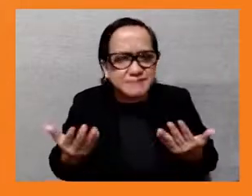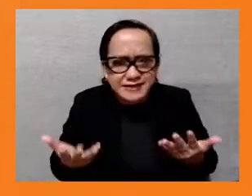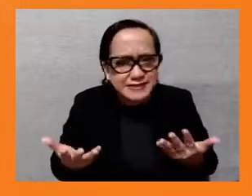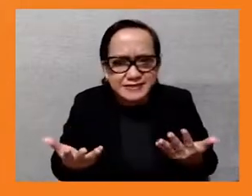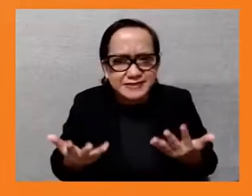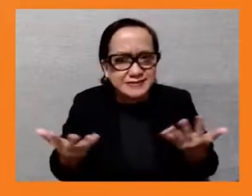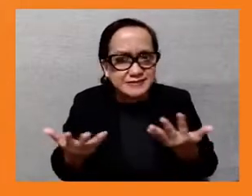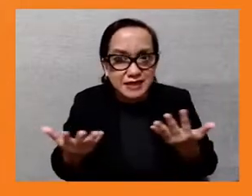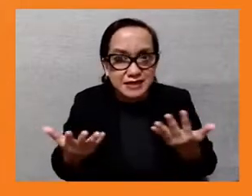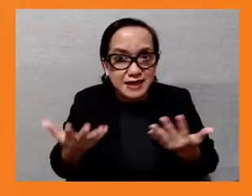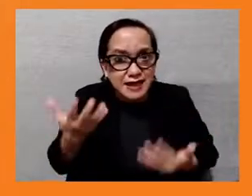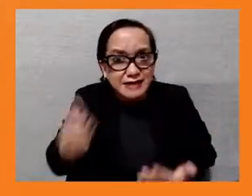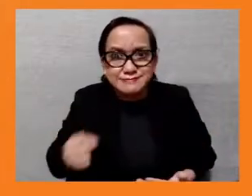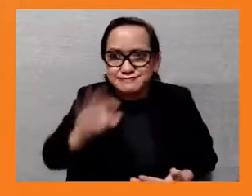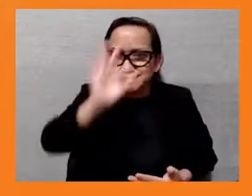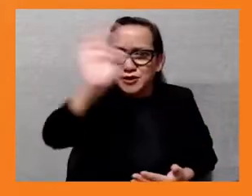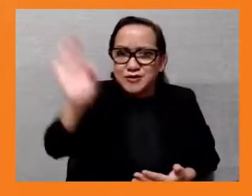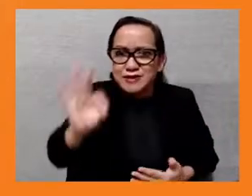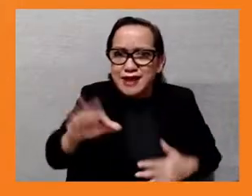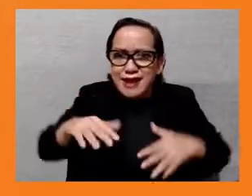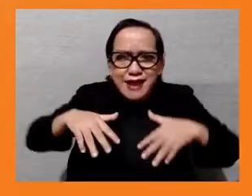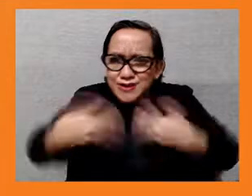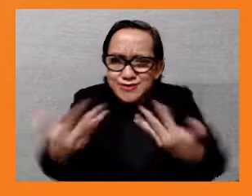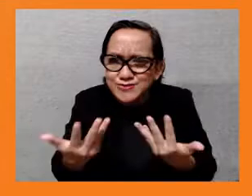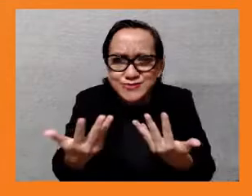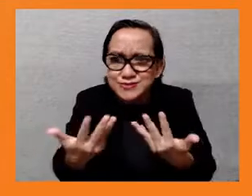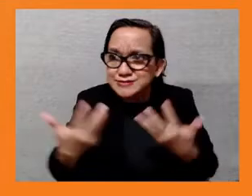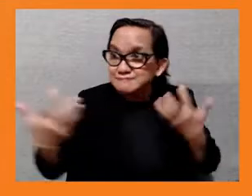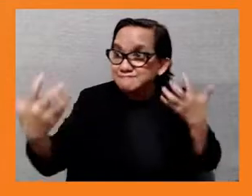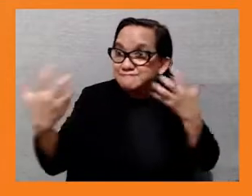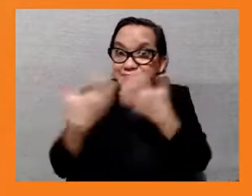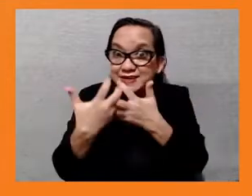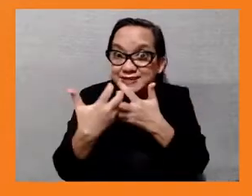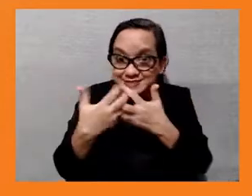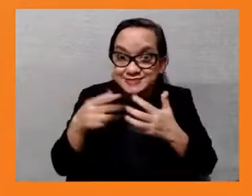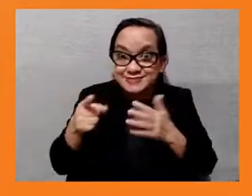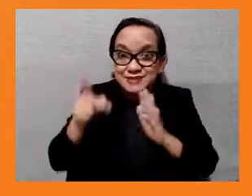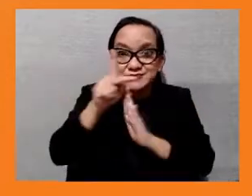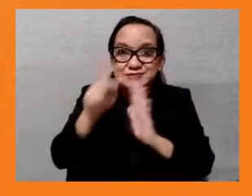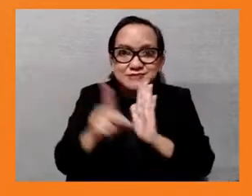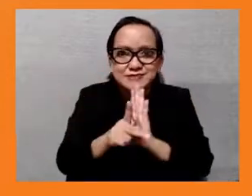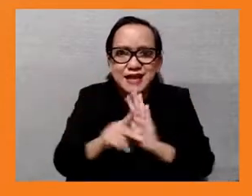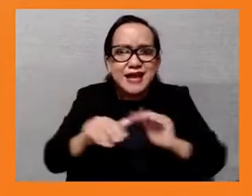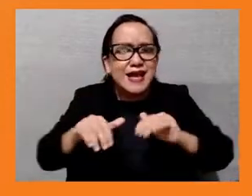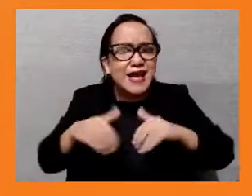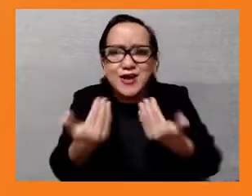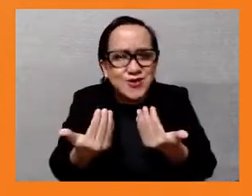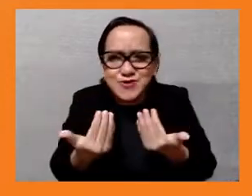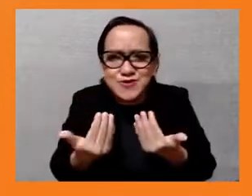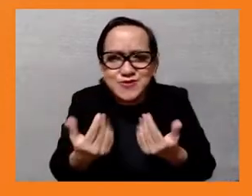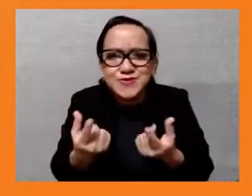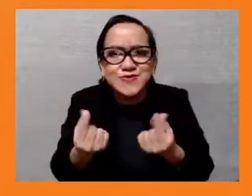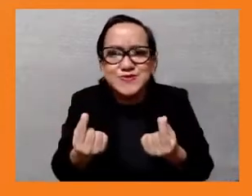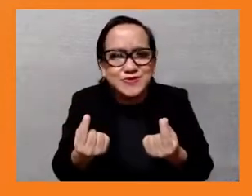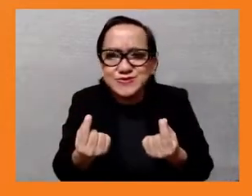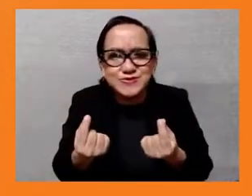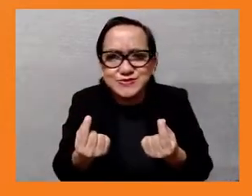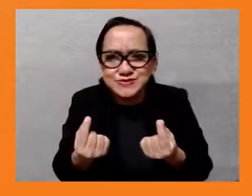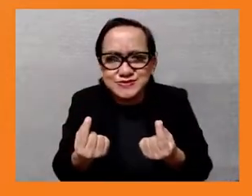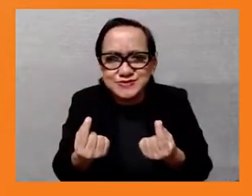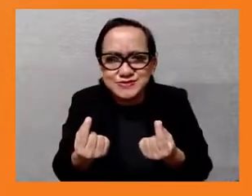need to make the full policy available so that you can look at the details. And then we're extending actually our plans for taking this to